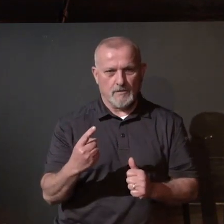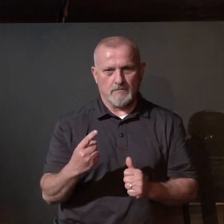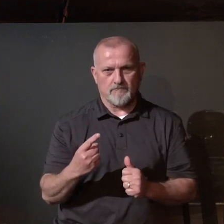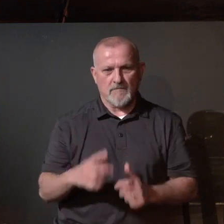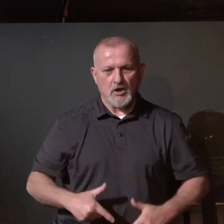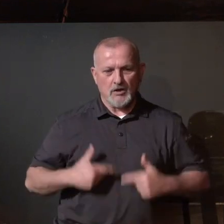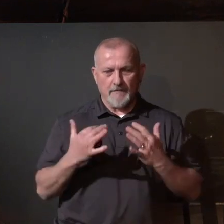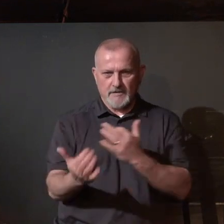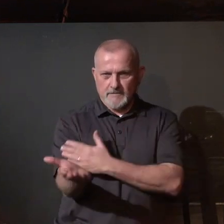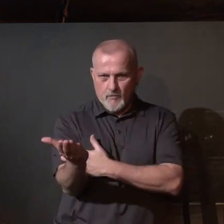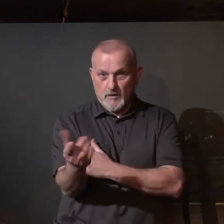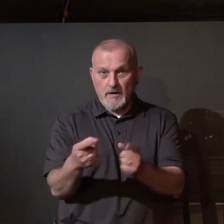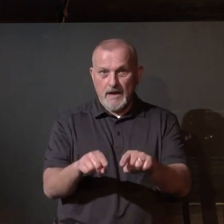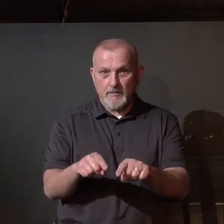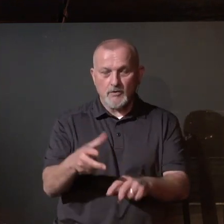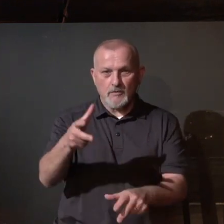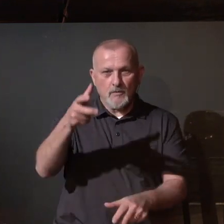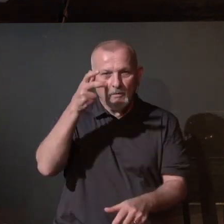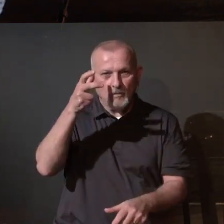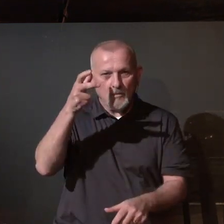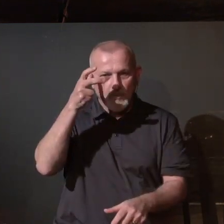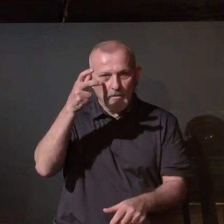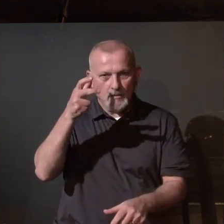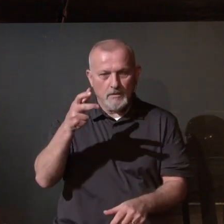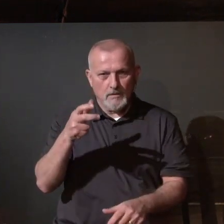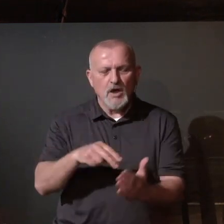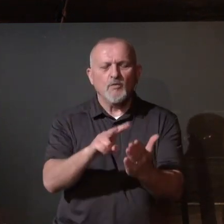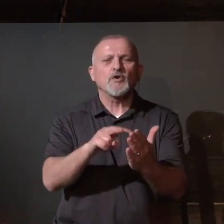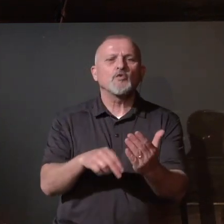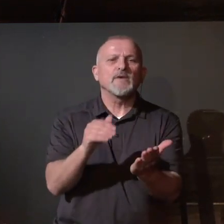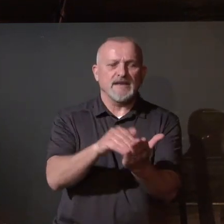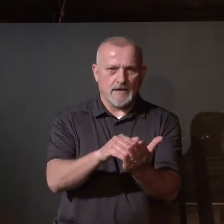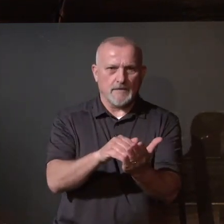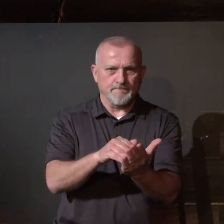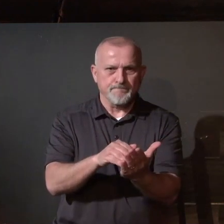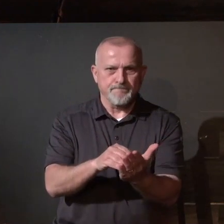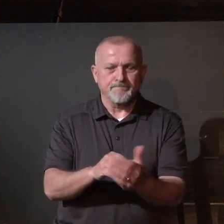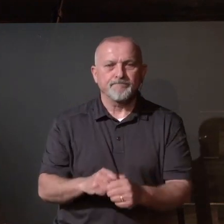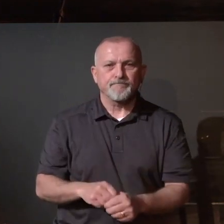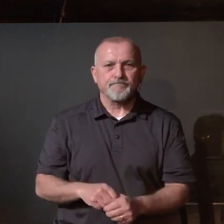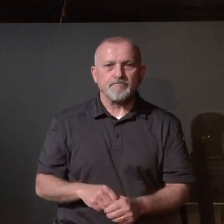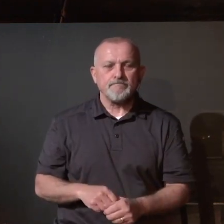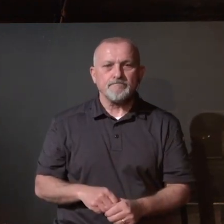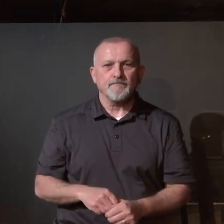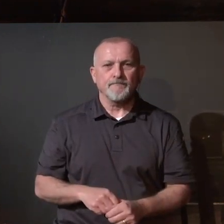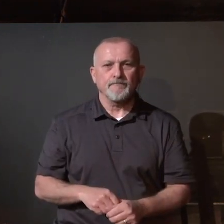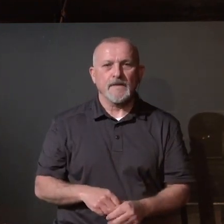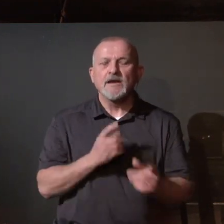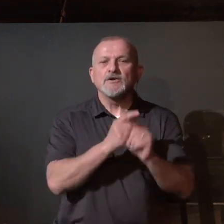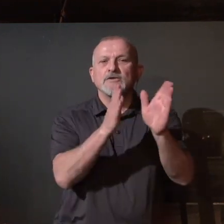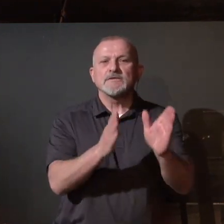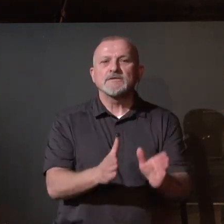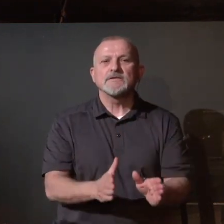this morning as you're sitting there listening. What are the implications? Let's reread that and put the implications biblically in there. What